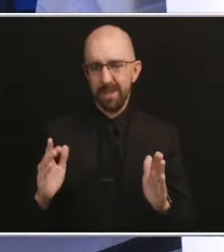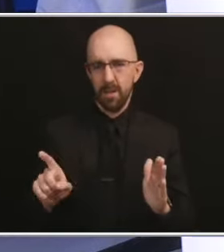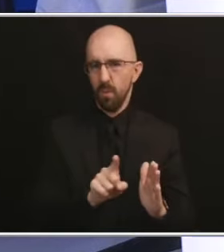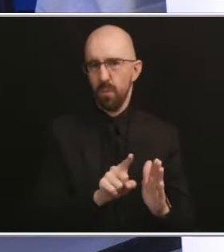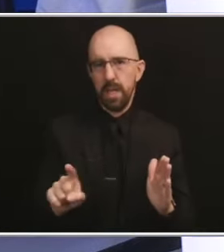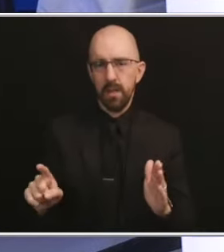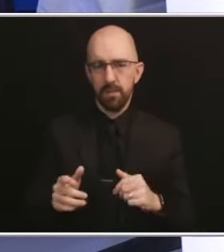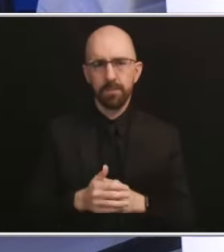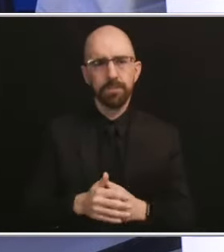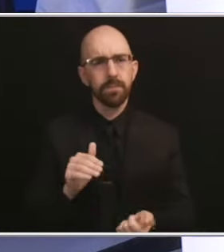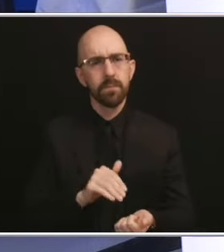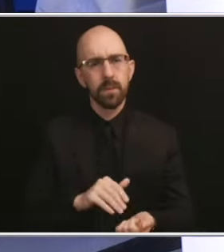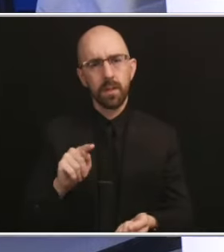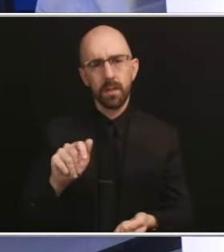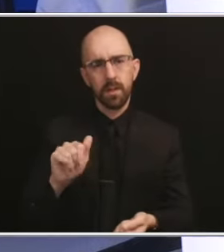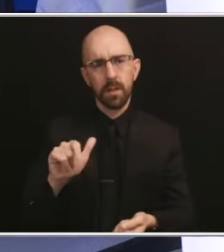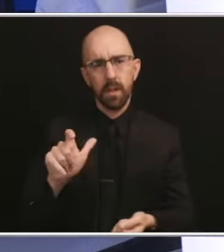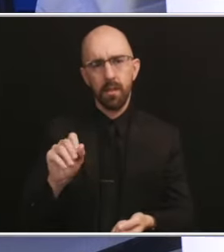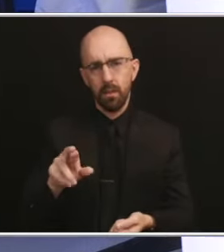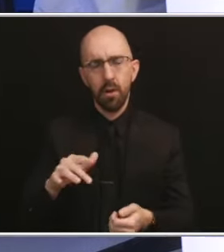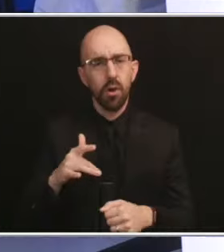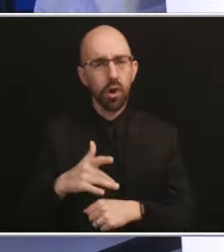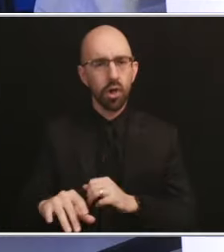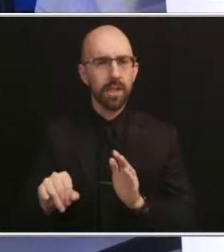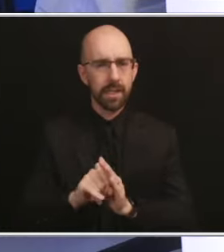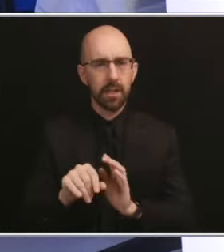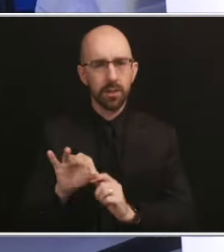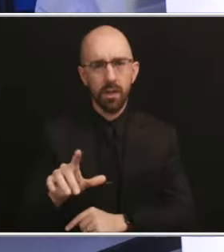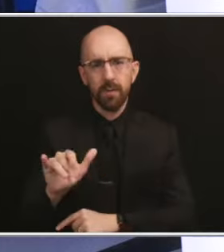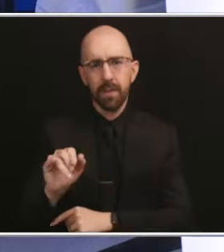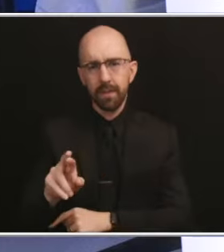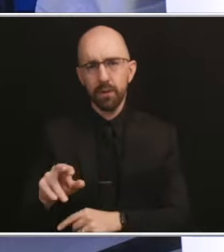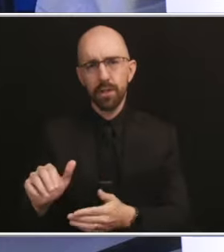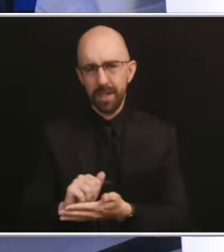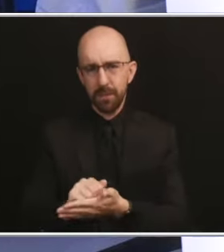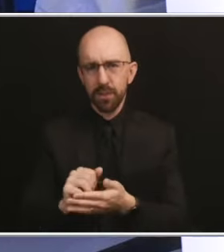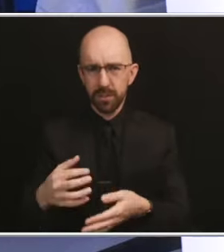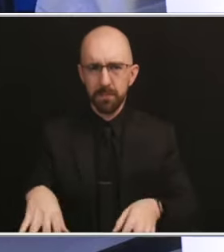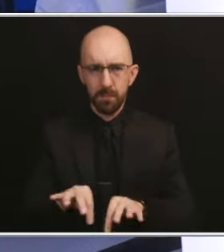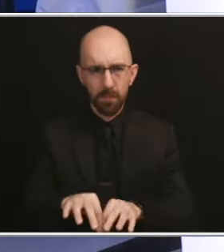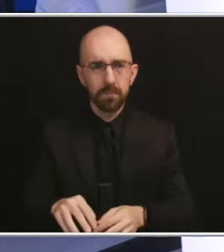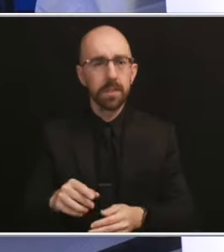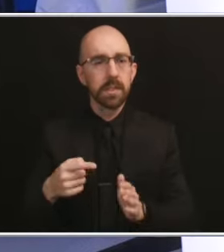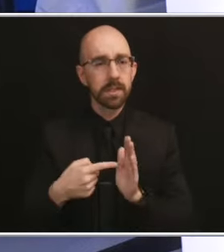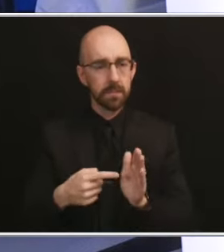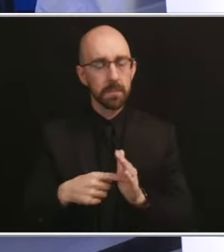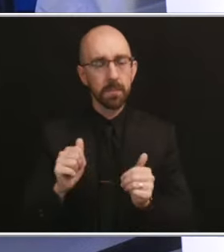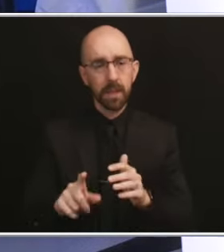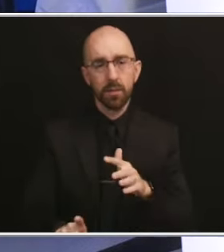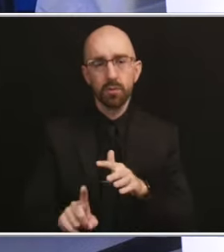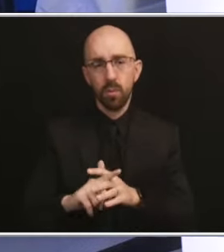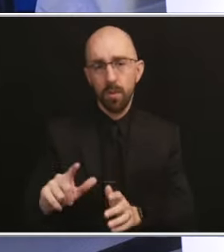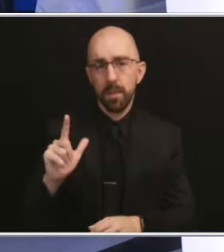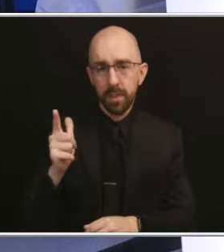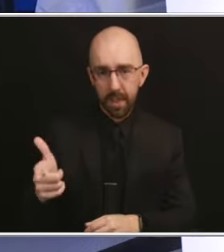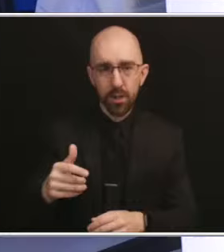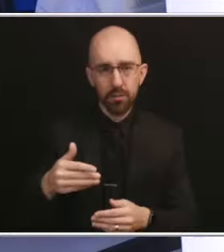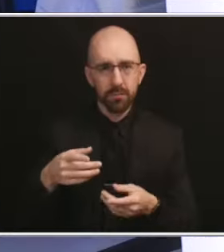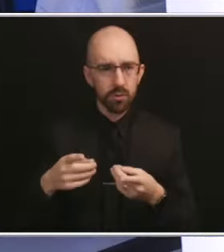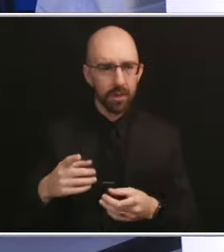Taylor, early detection of liver damage is important. Symptoms can often show up late in the course of the disease.